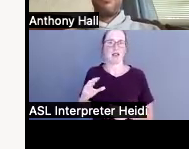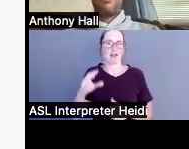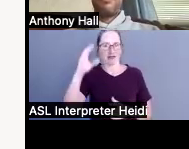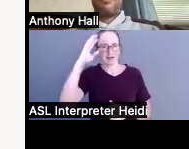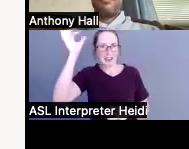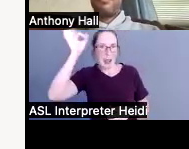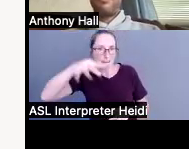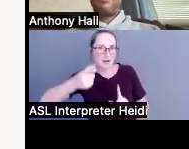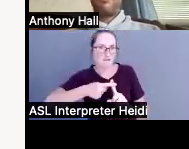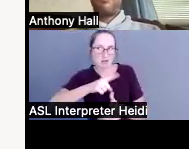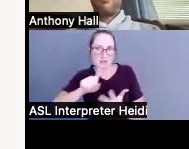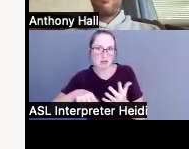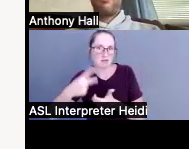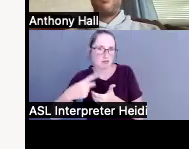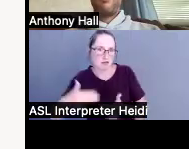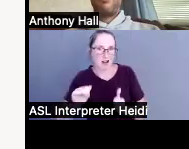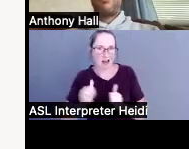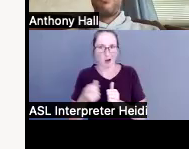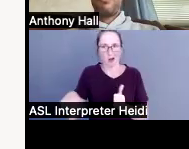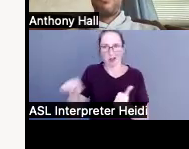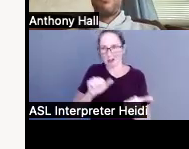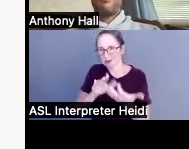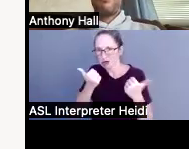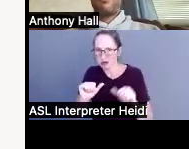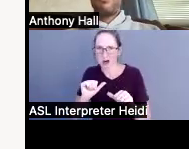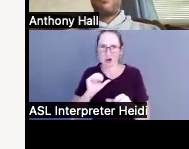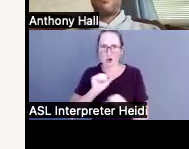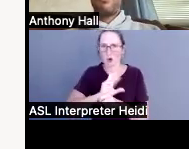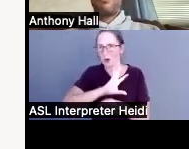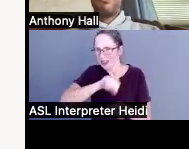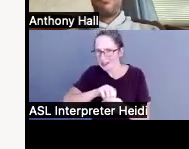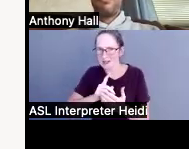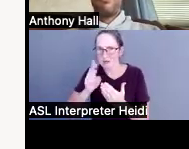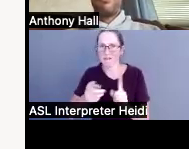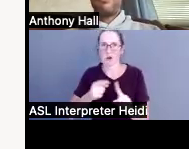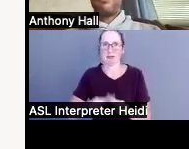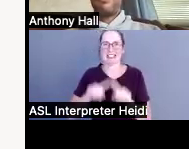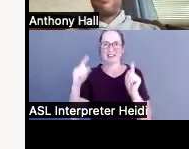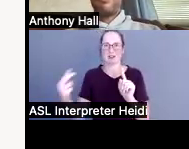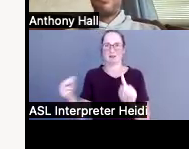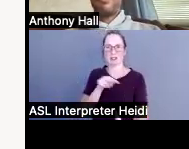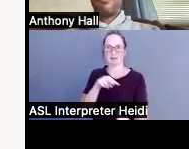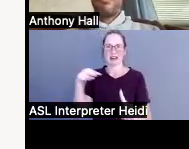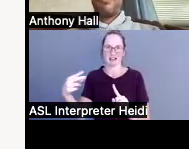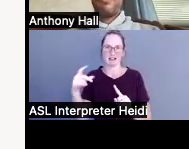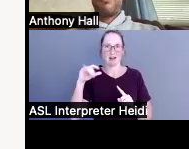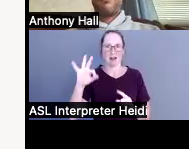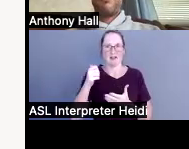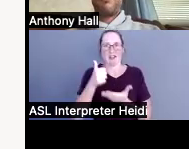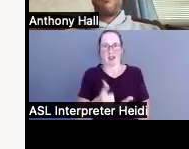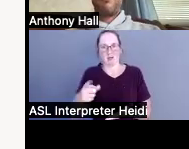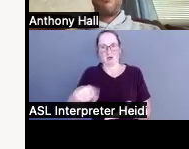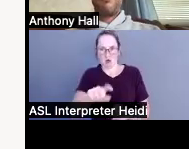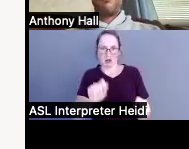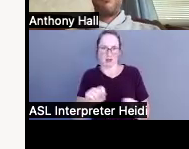you know, how were they coming back to try to work within the program from a different perspective of the help that you all